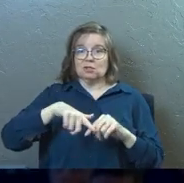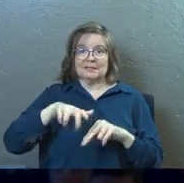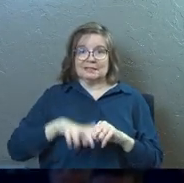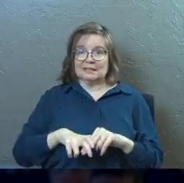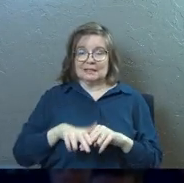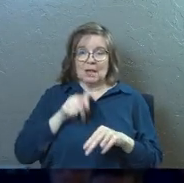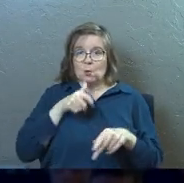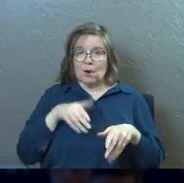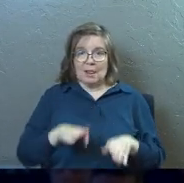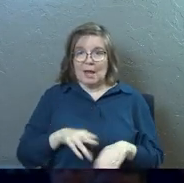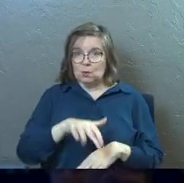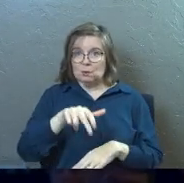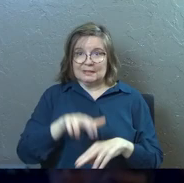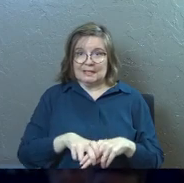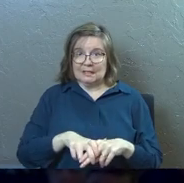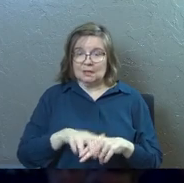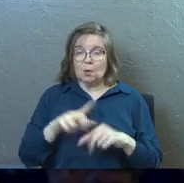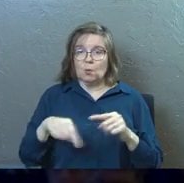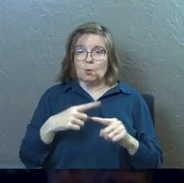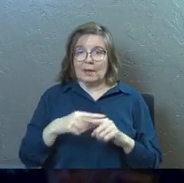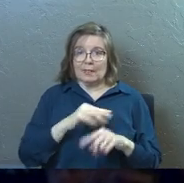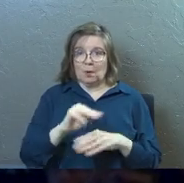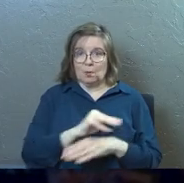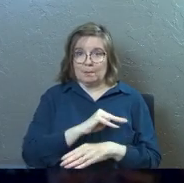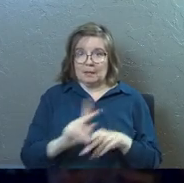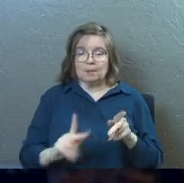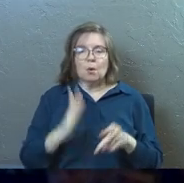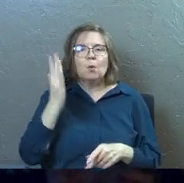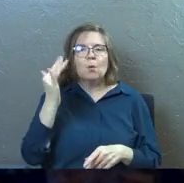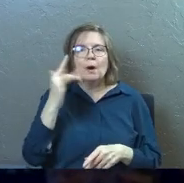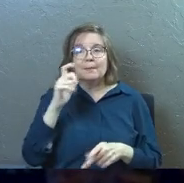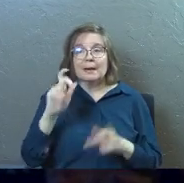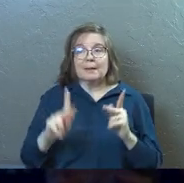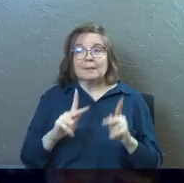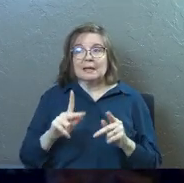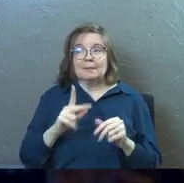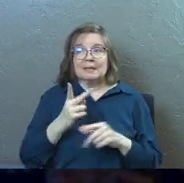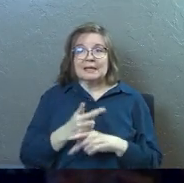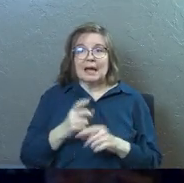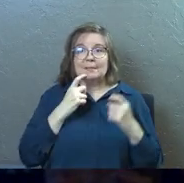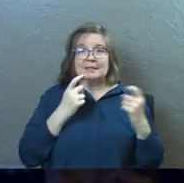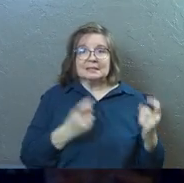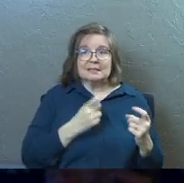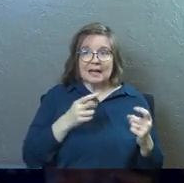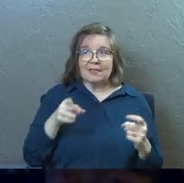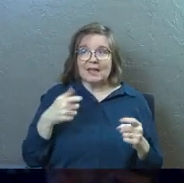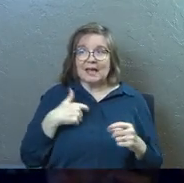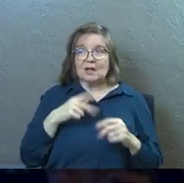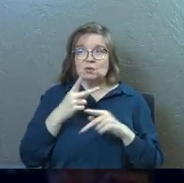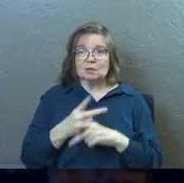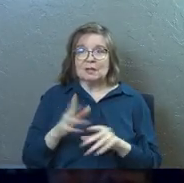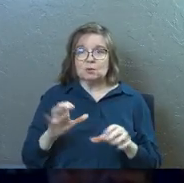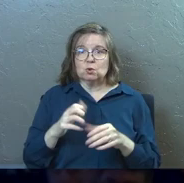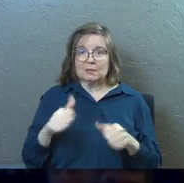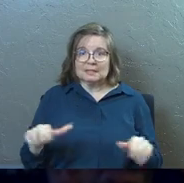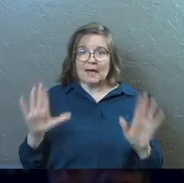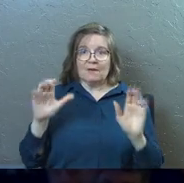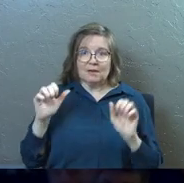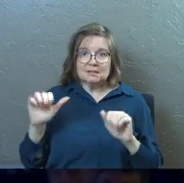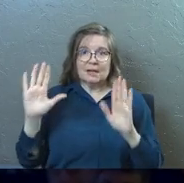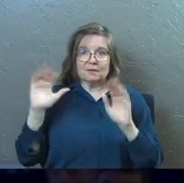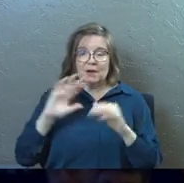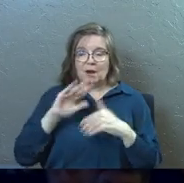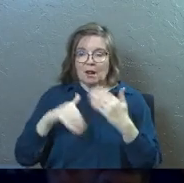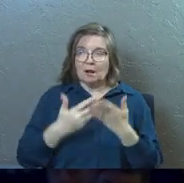and they were never allowed to sit down when they were ministering to people. Why? Because people kept sinning, and they had to keep doing sacrifices.